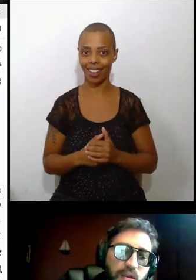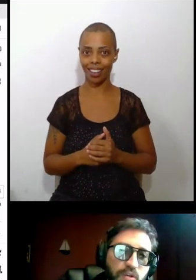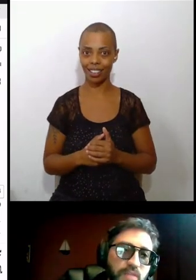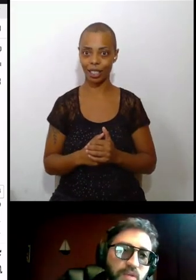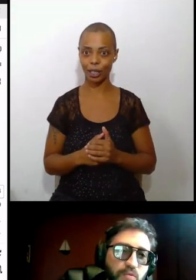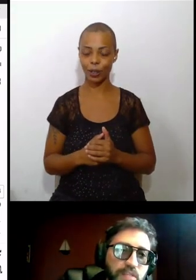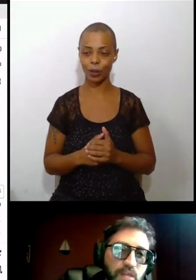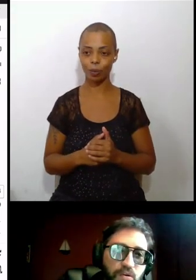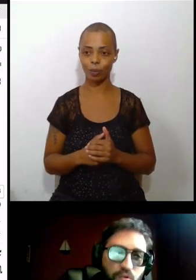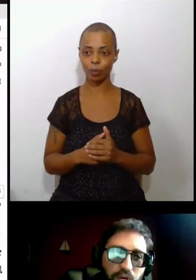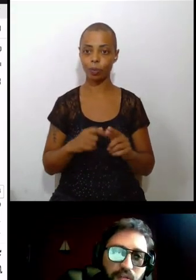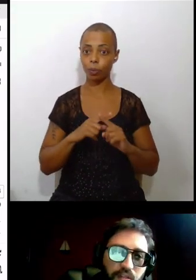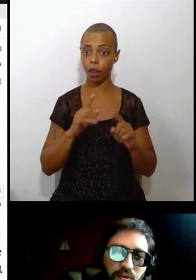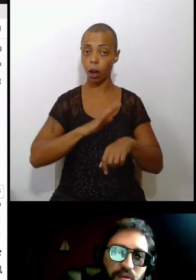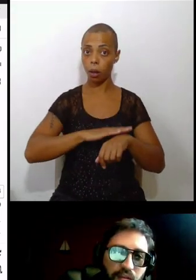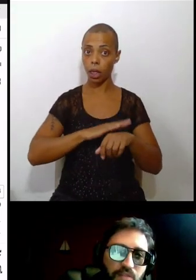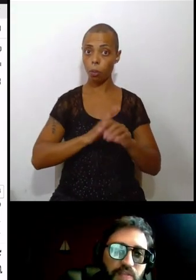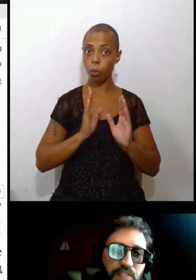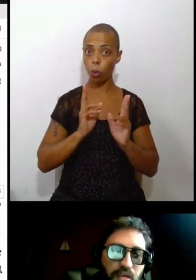project